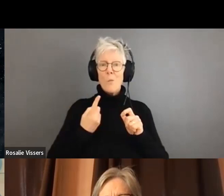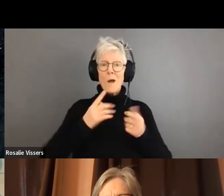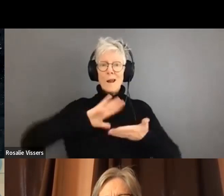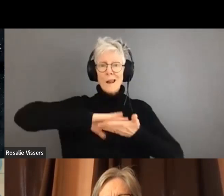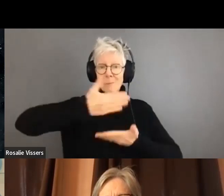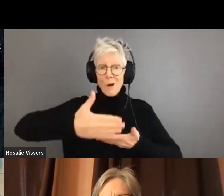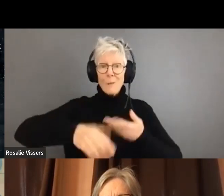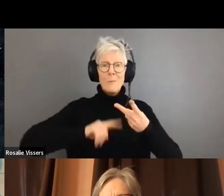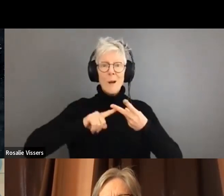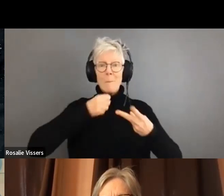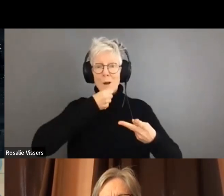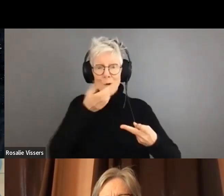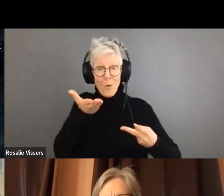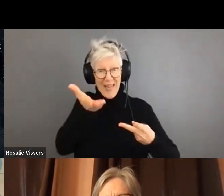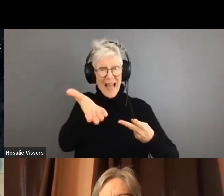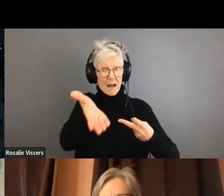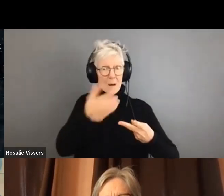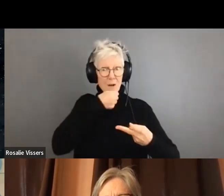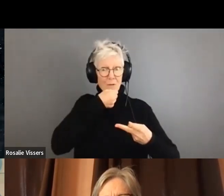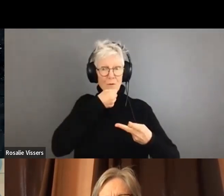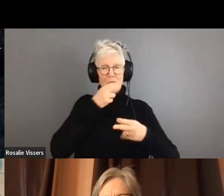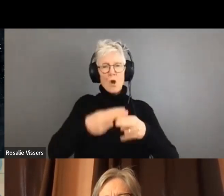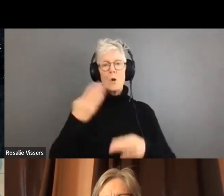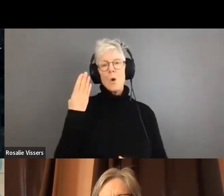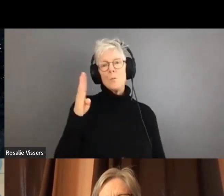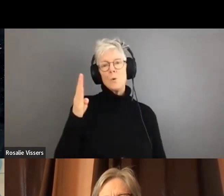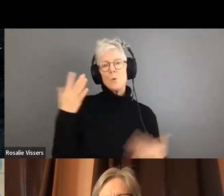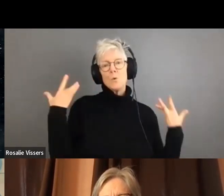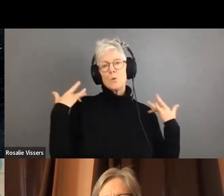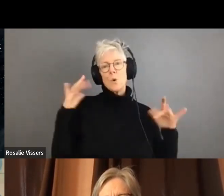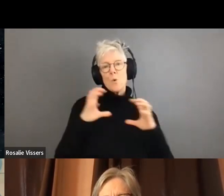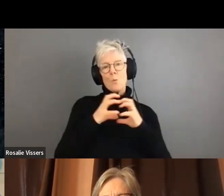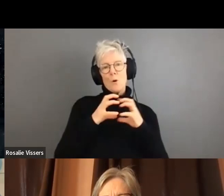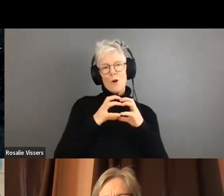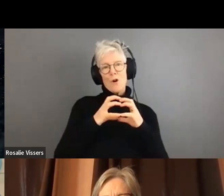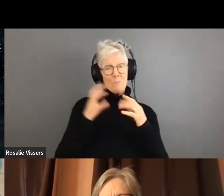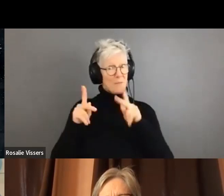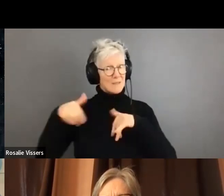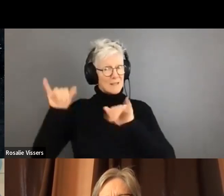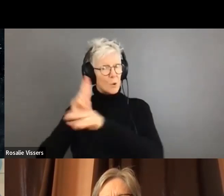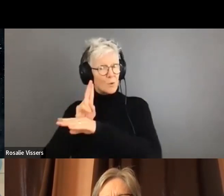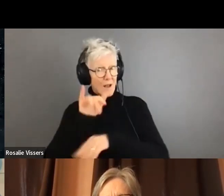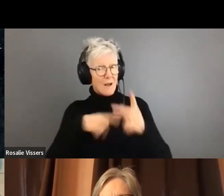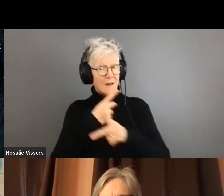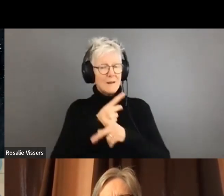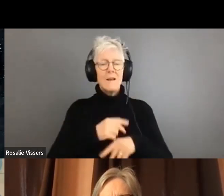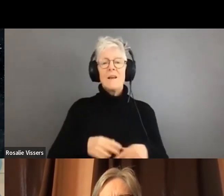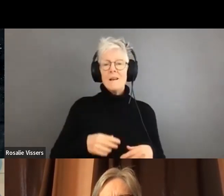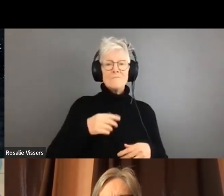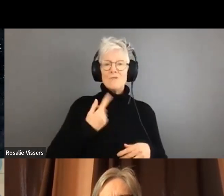dream. Blue Snowball microphone. People still use it. And I had a co-host, and we just did it on our